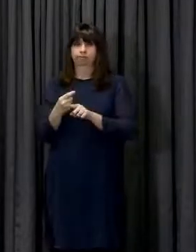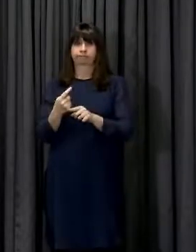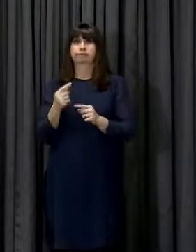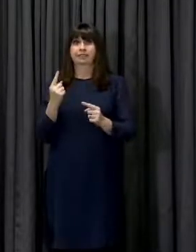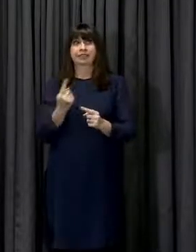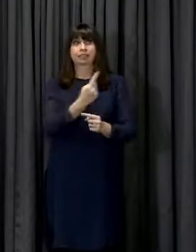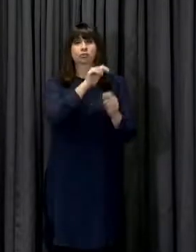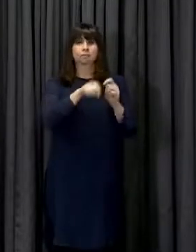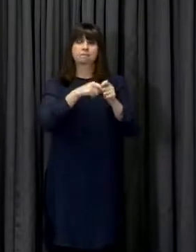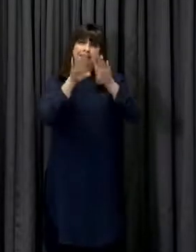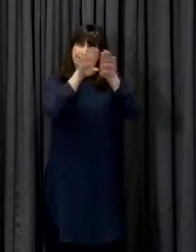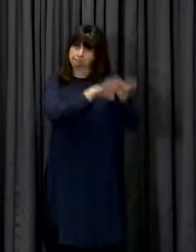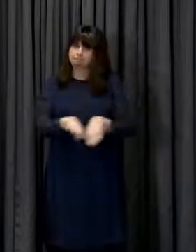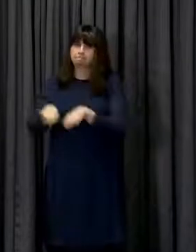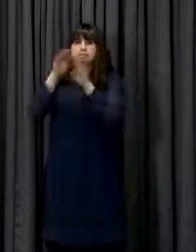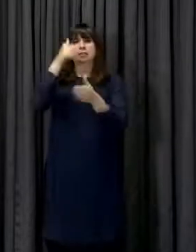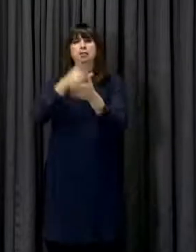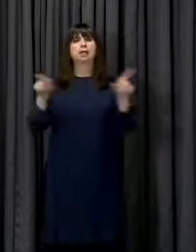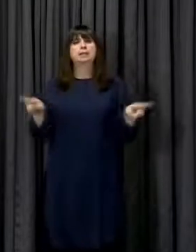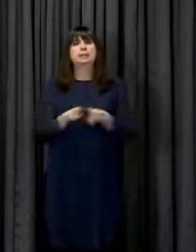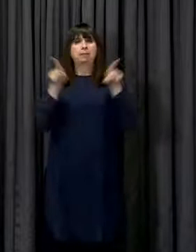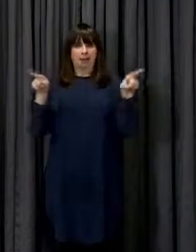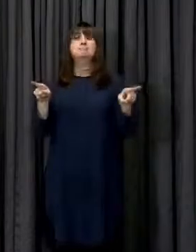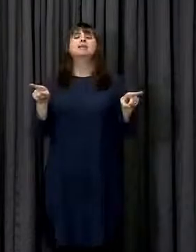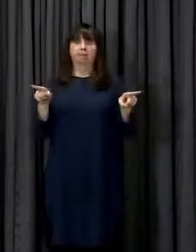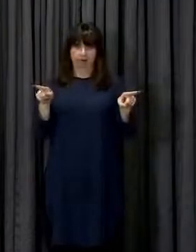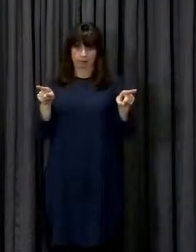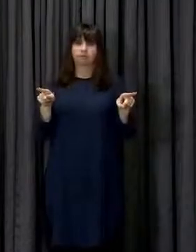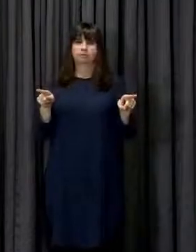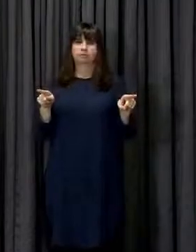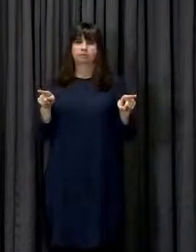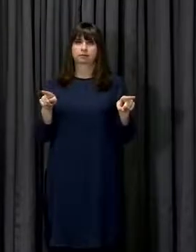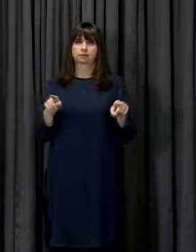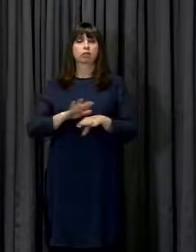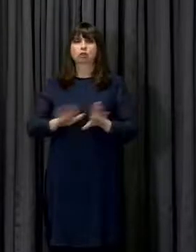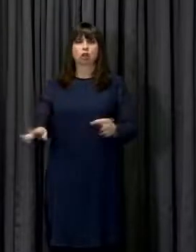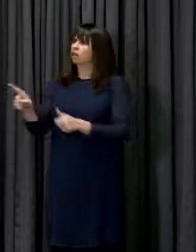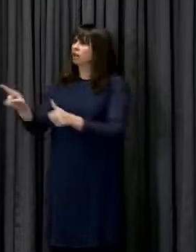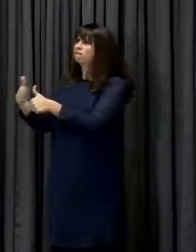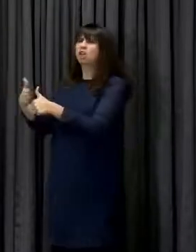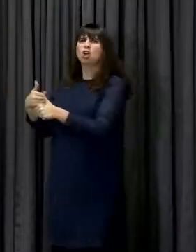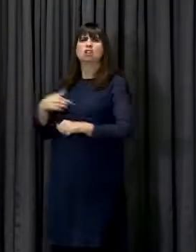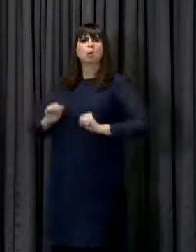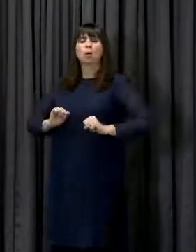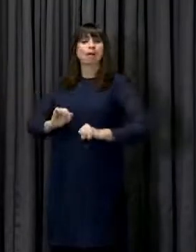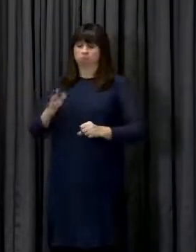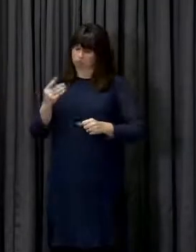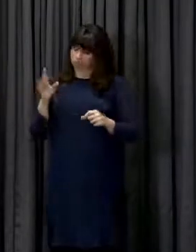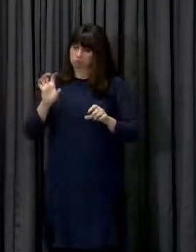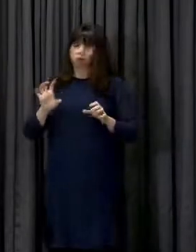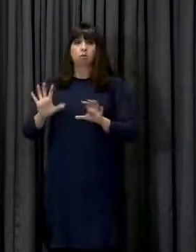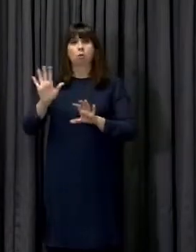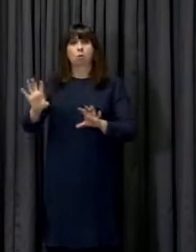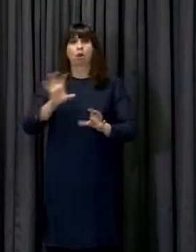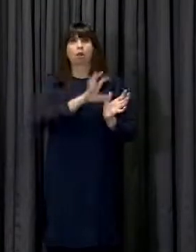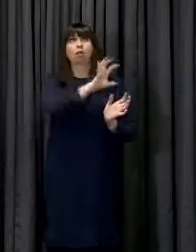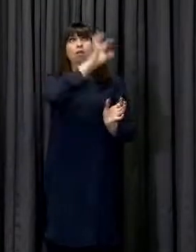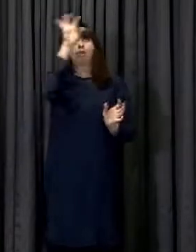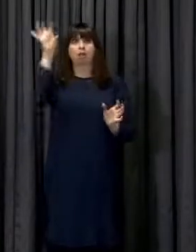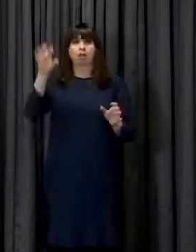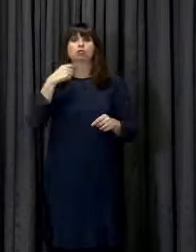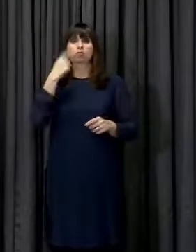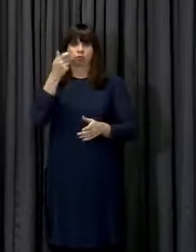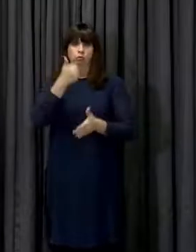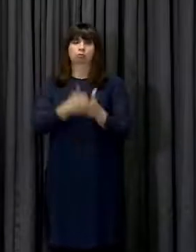equity across the country, but it's important to understand that the first section of